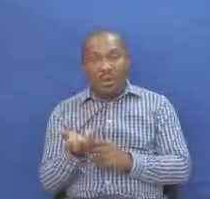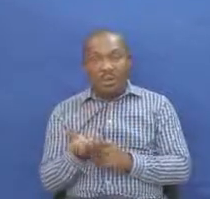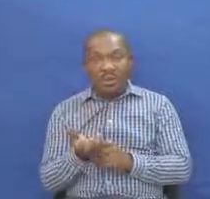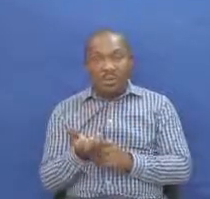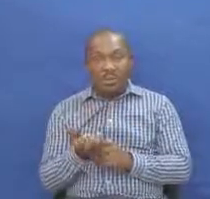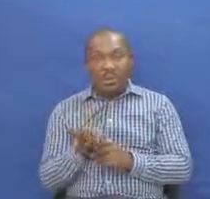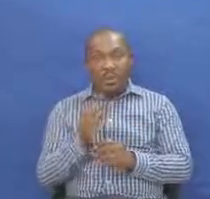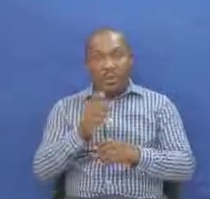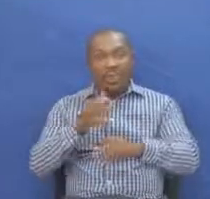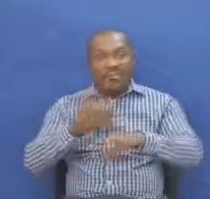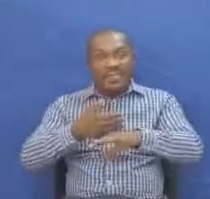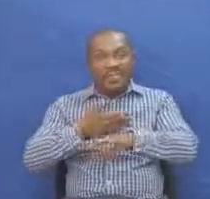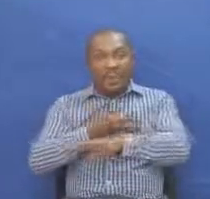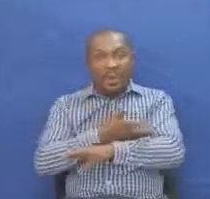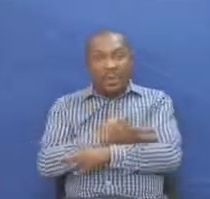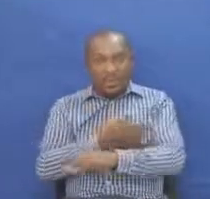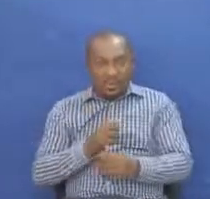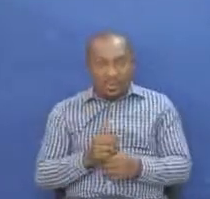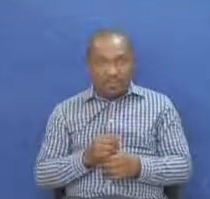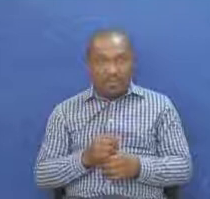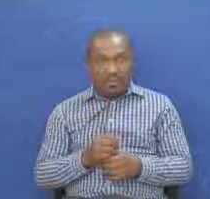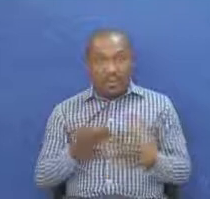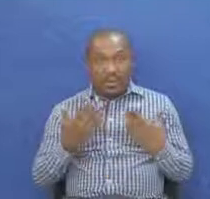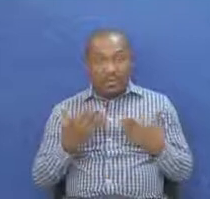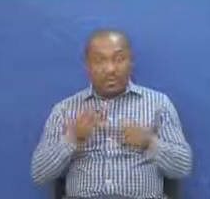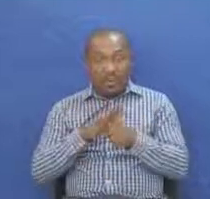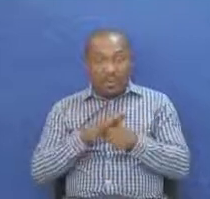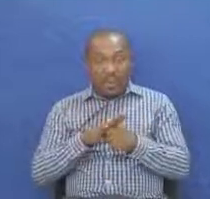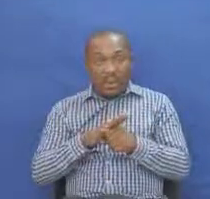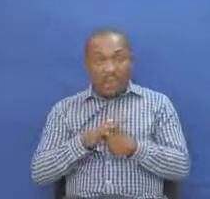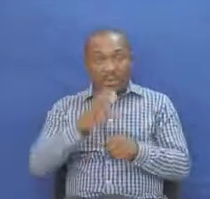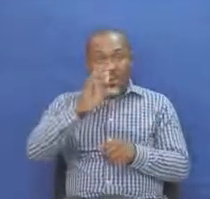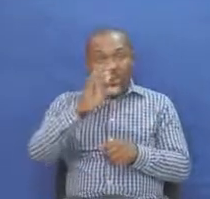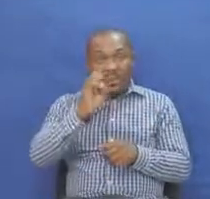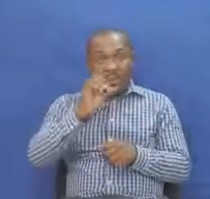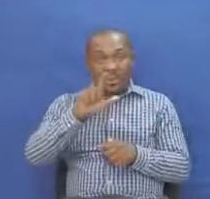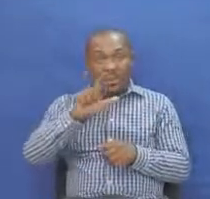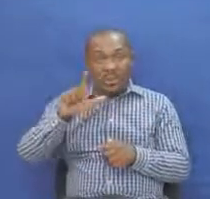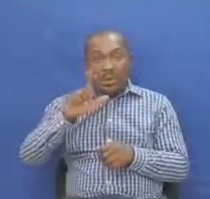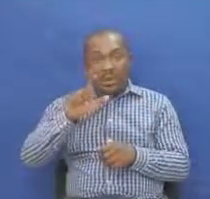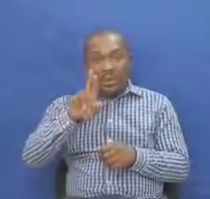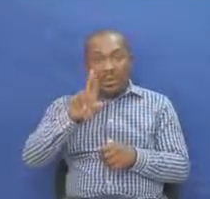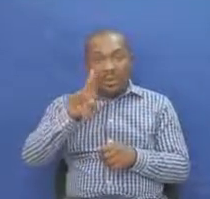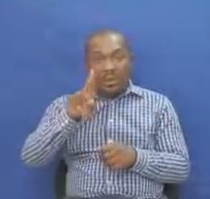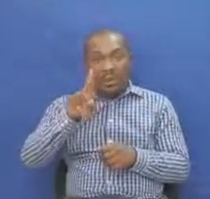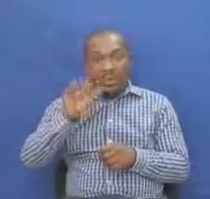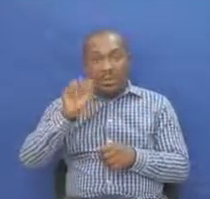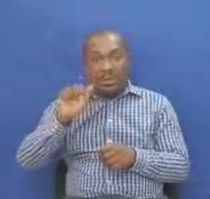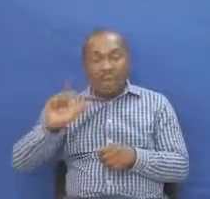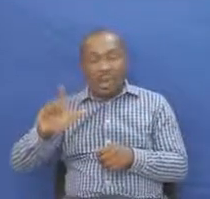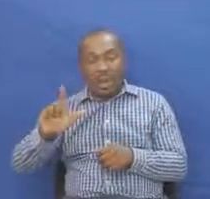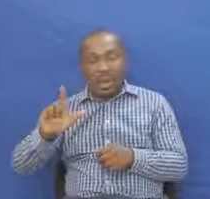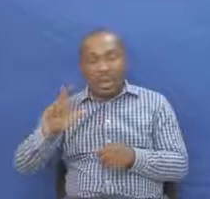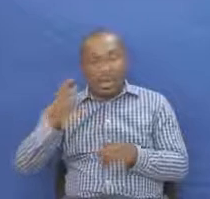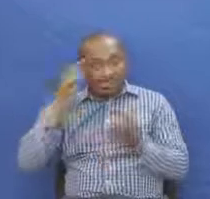of cells. So multicellular organisms is made up of number of cells, which means as the